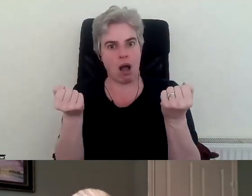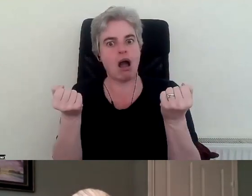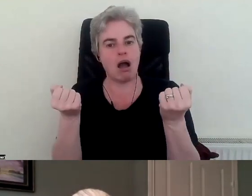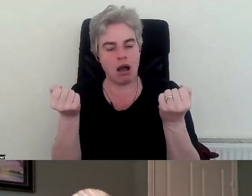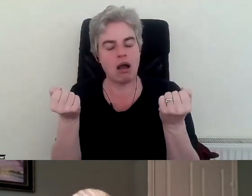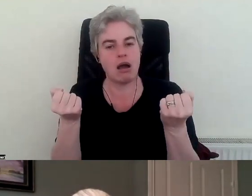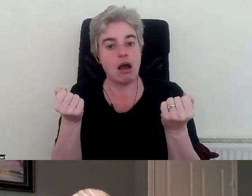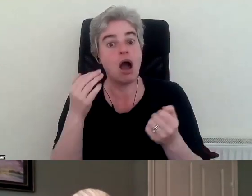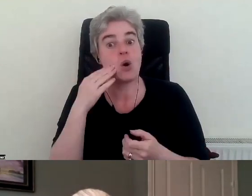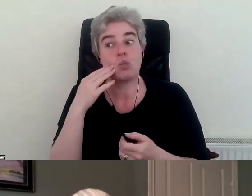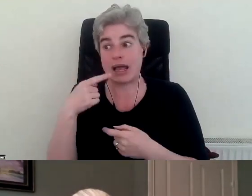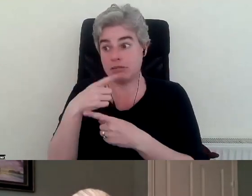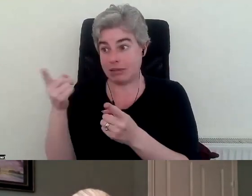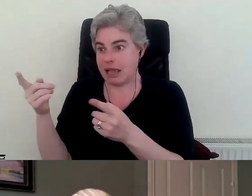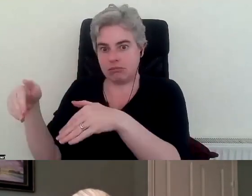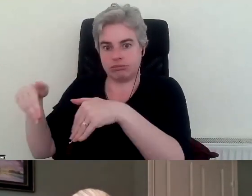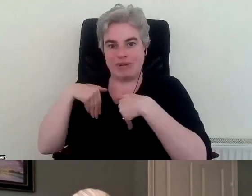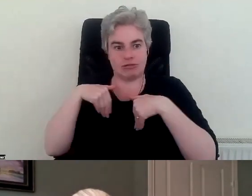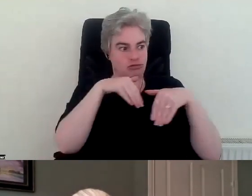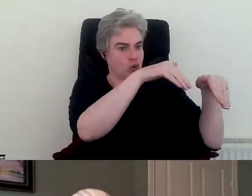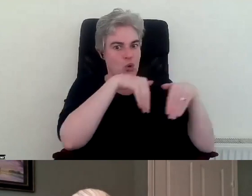that when they withdrew,